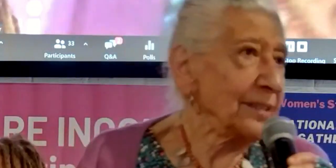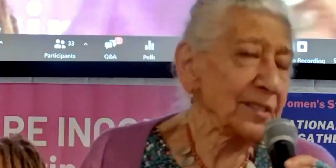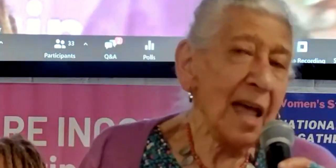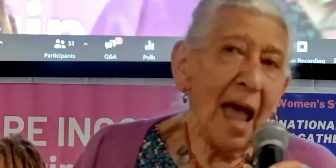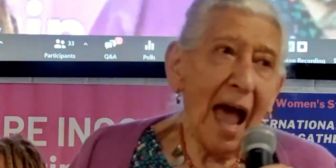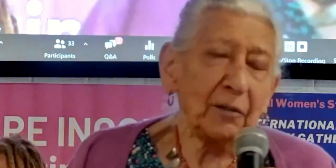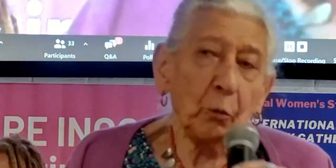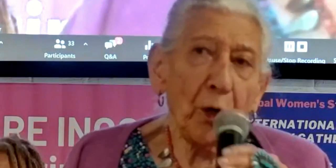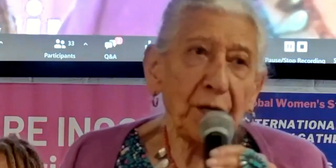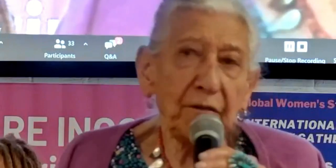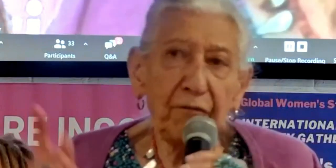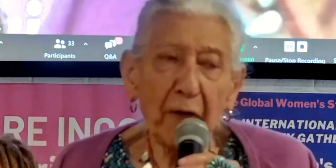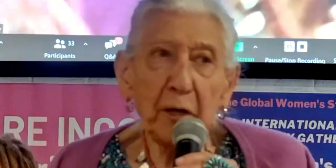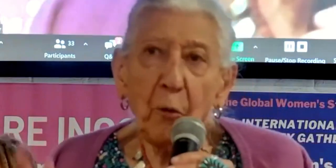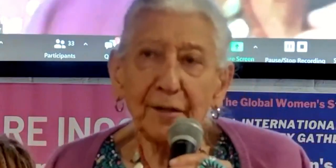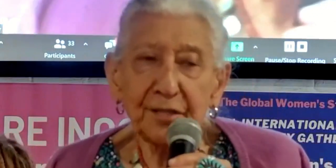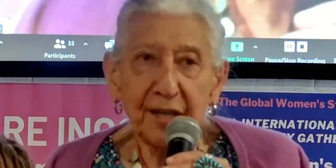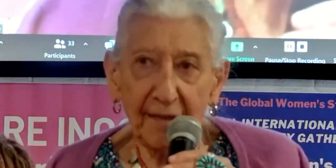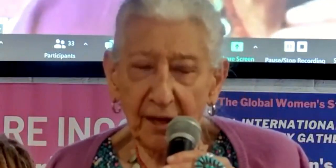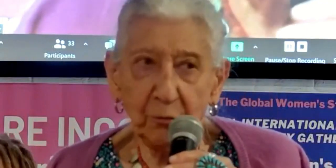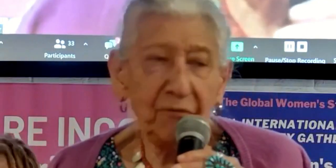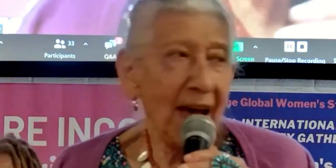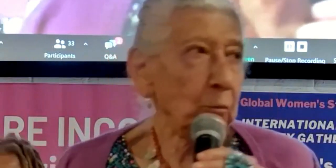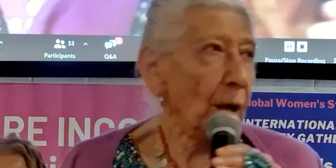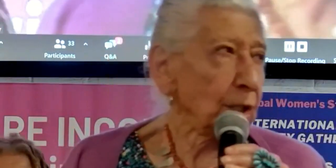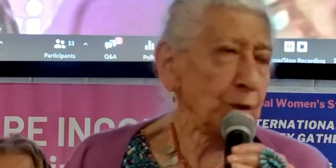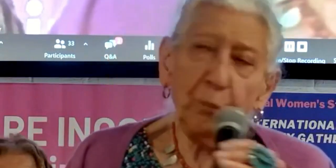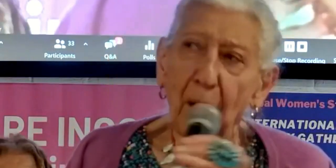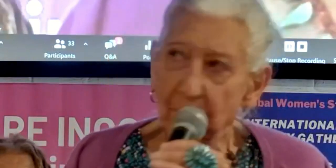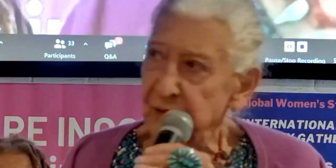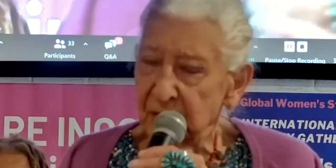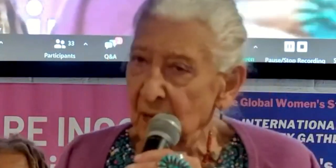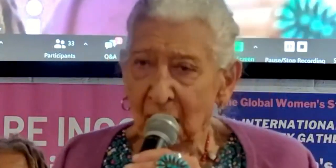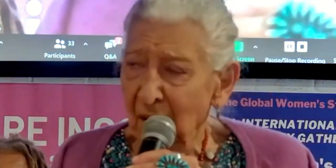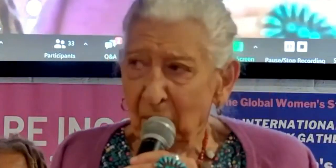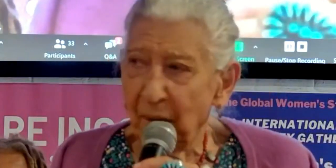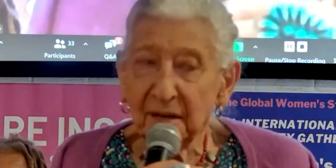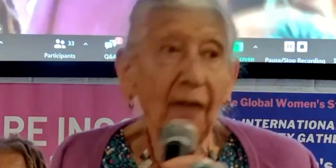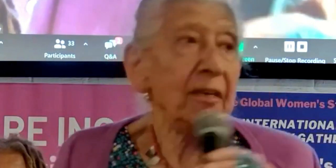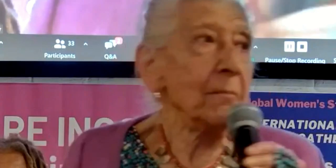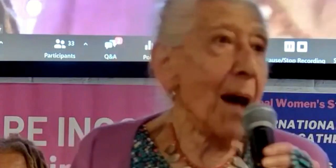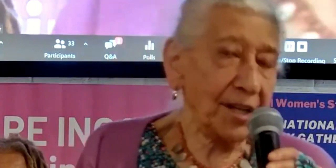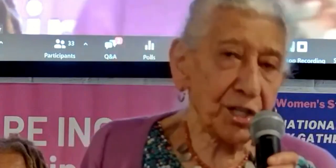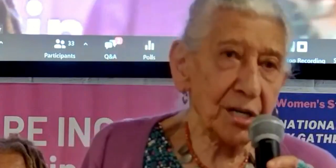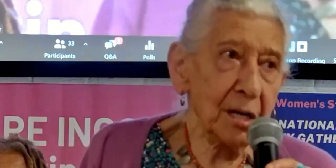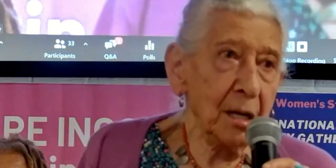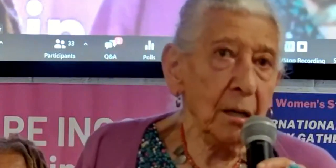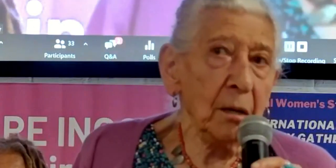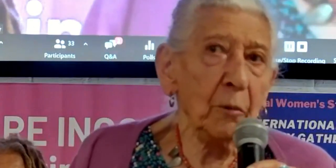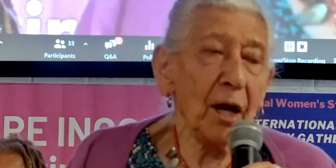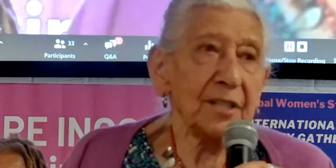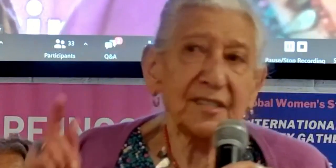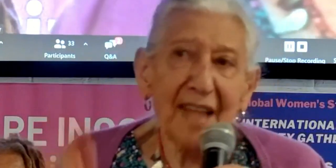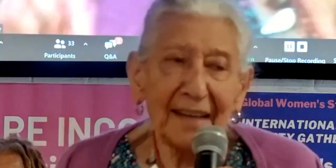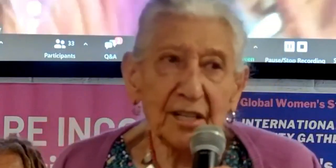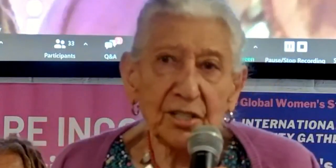between us and working very well together. We've had one or two bumps, but nothing much.